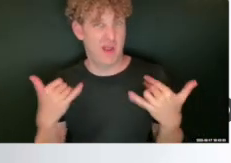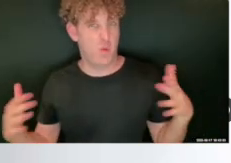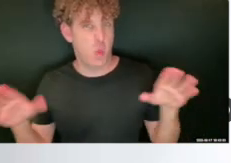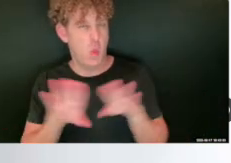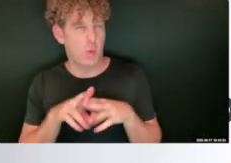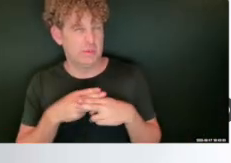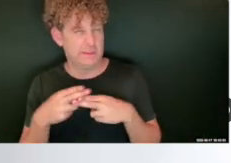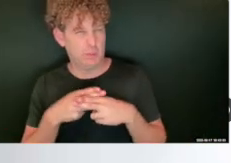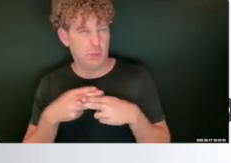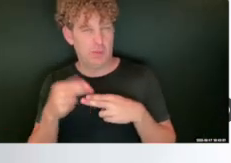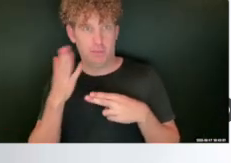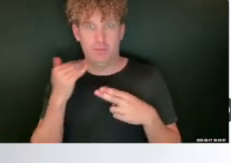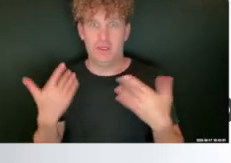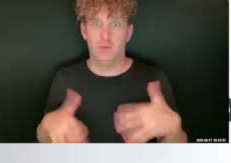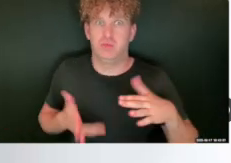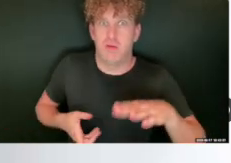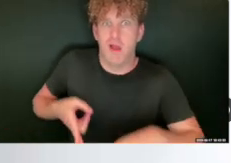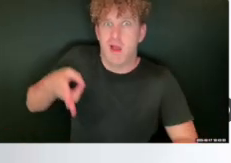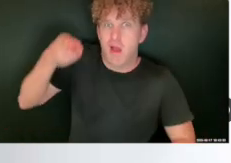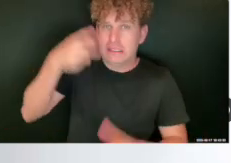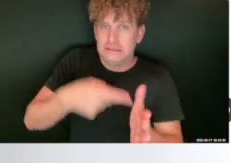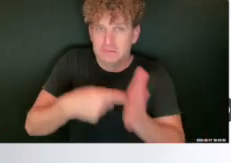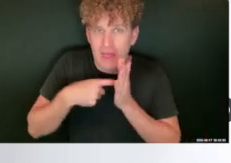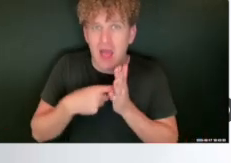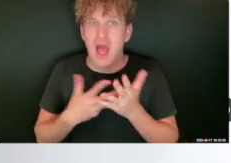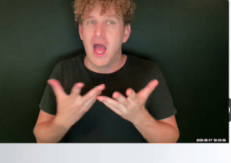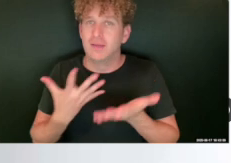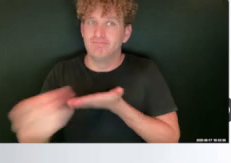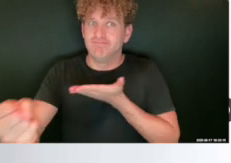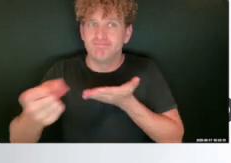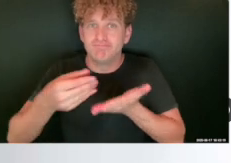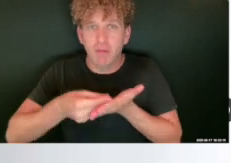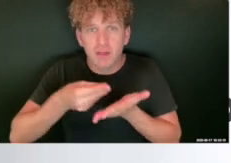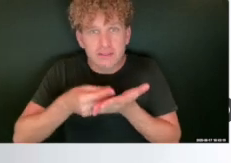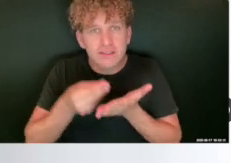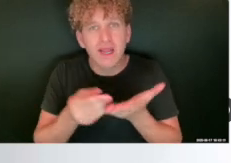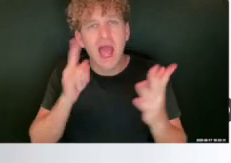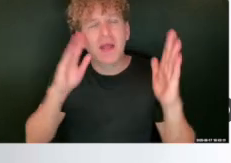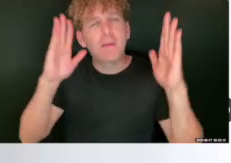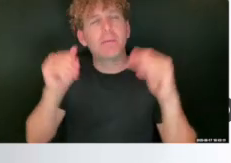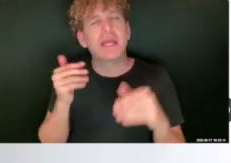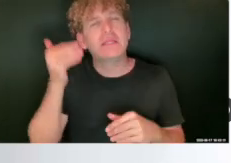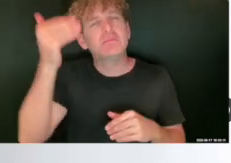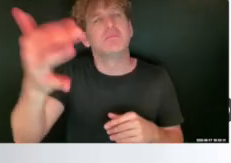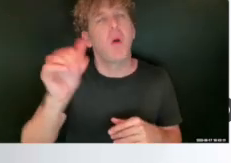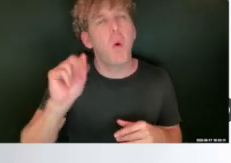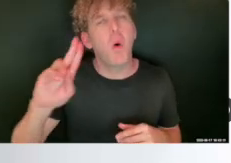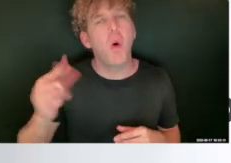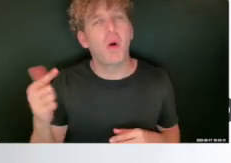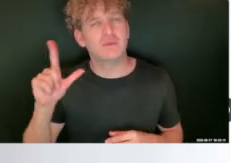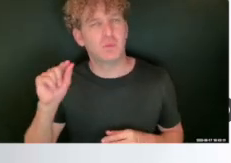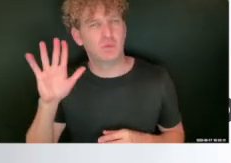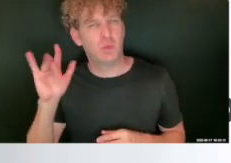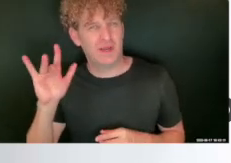system processing updates. Over the last year, staff has explored new solutions to barriers